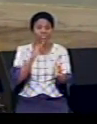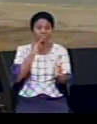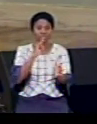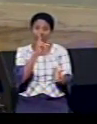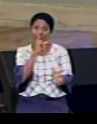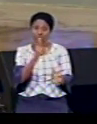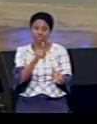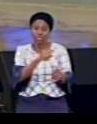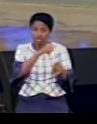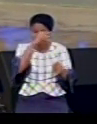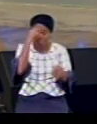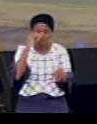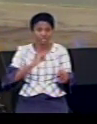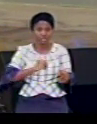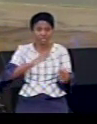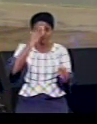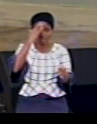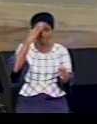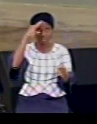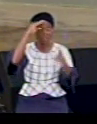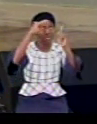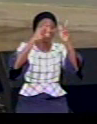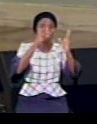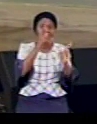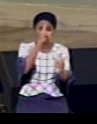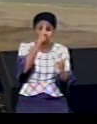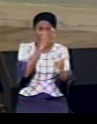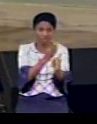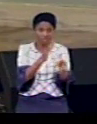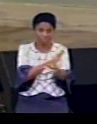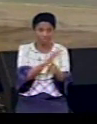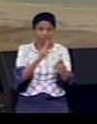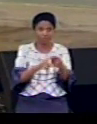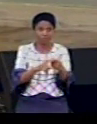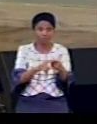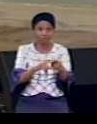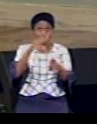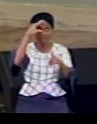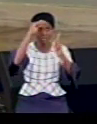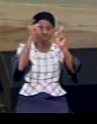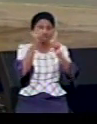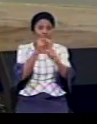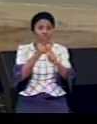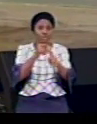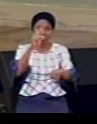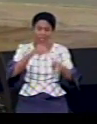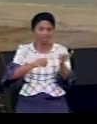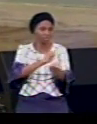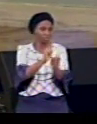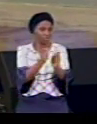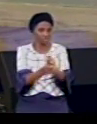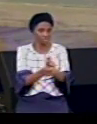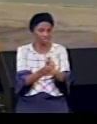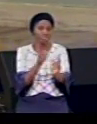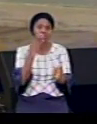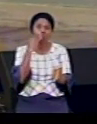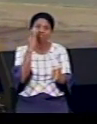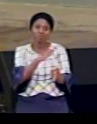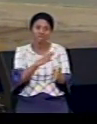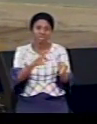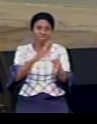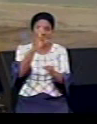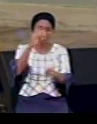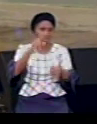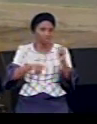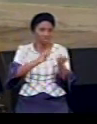faithful to his word. He cannot change. Satan cannot change him. Evil spirits cannot change